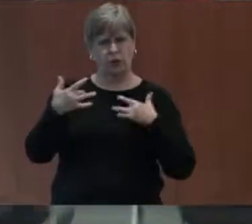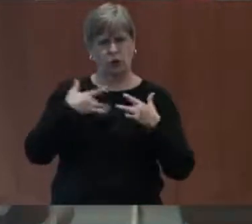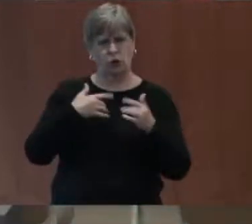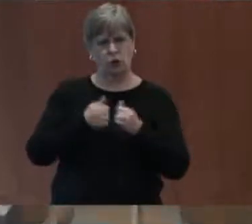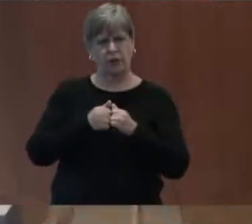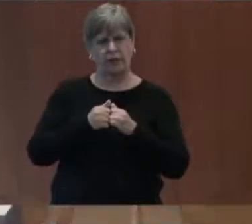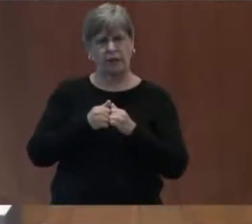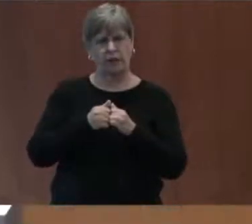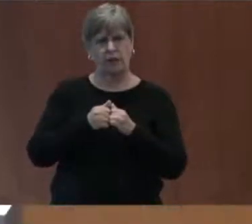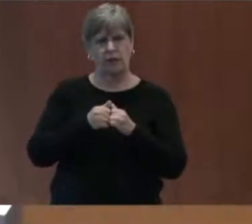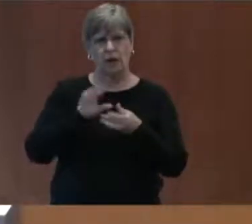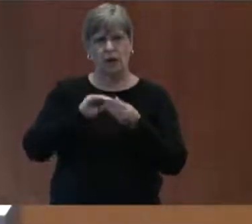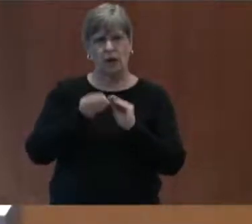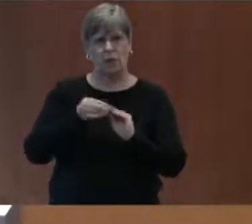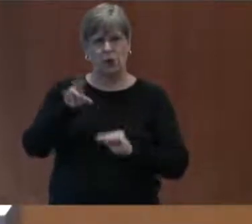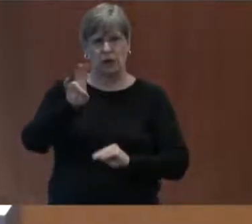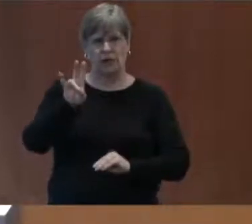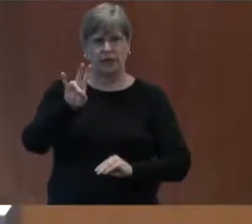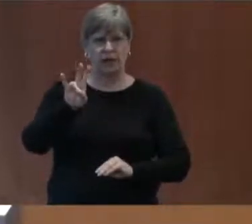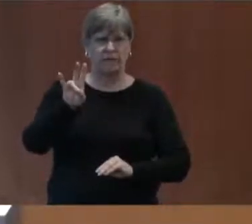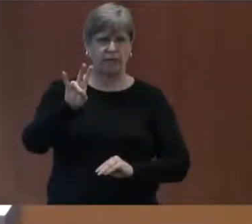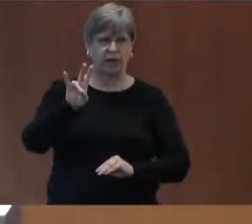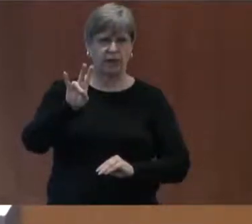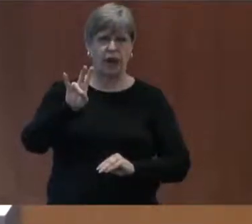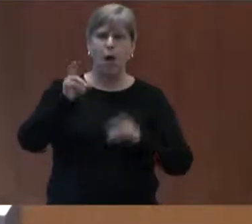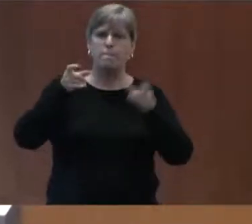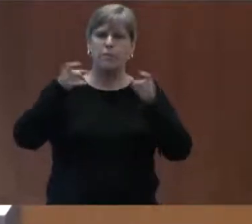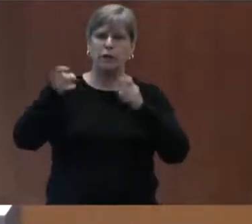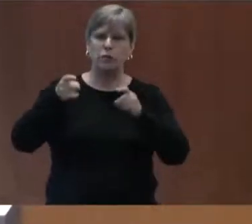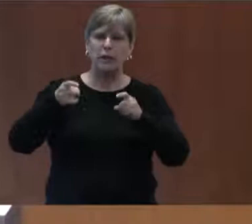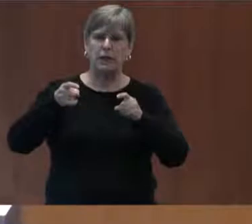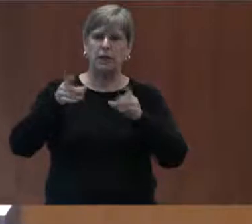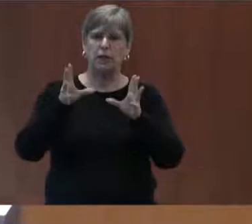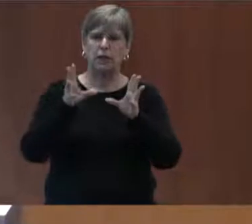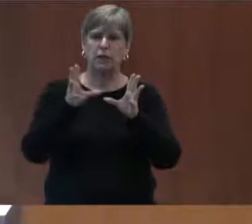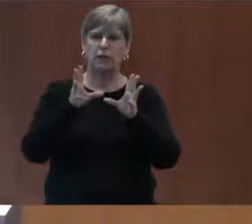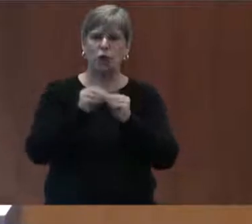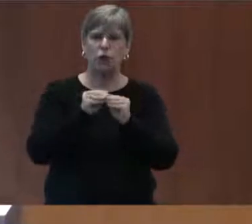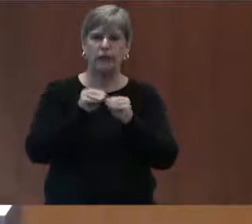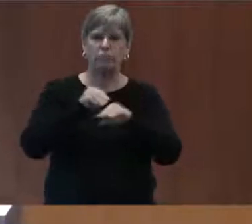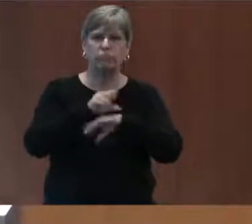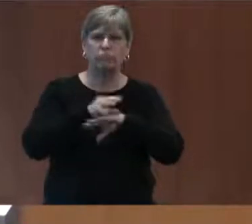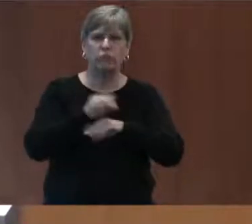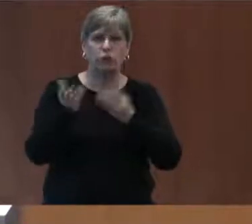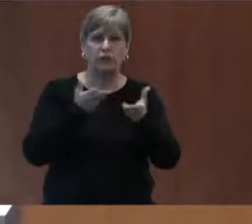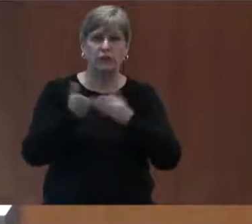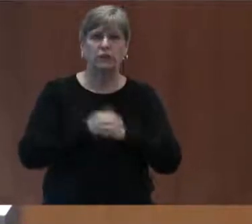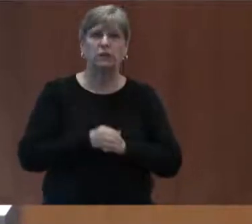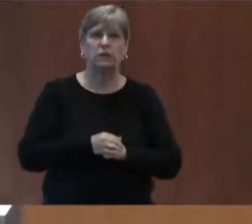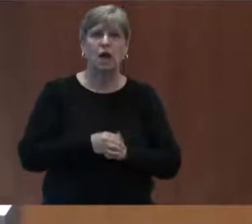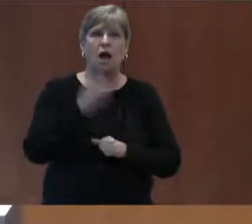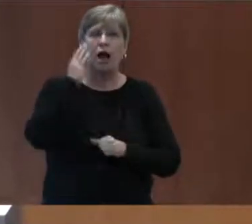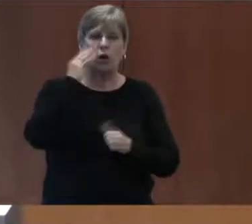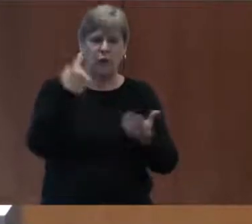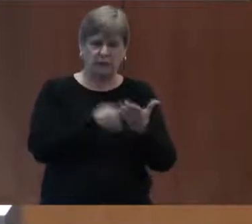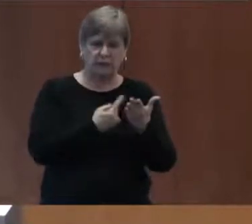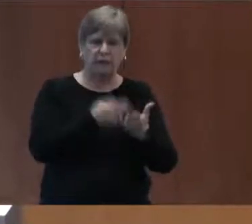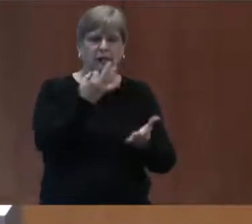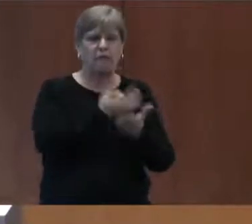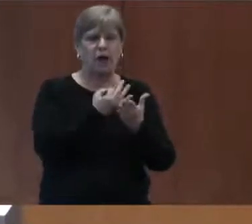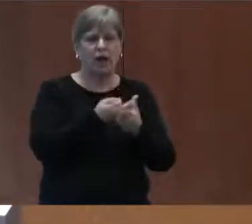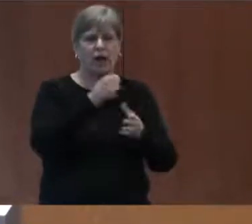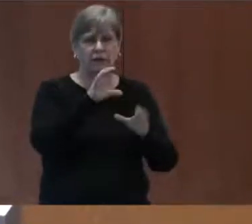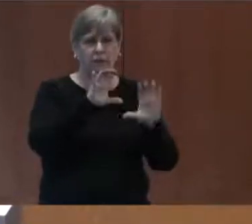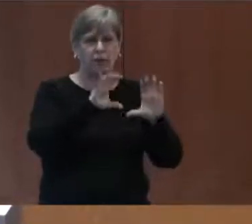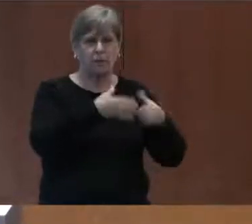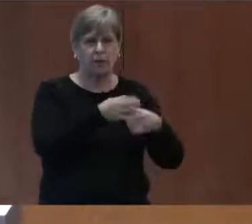with is number 7, the print management consulting services. I know we discussed this in the finance committee meeting the other day,